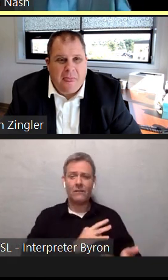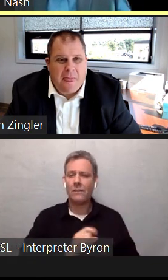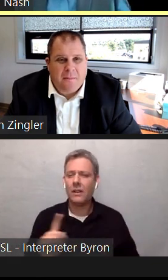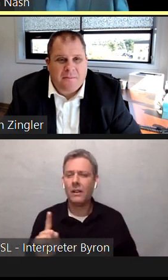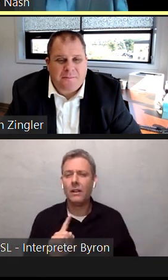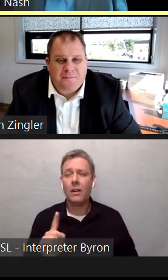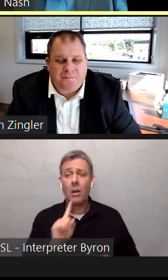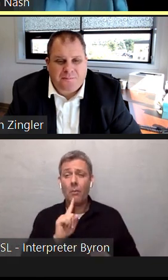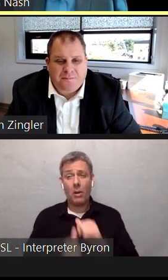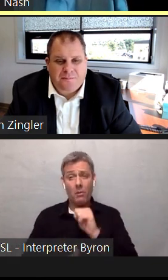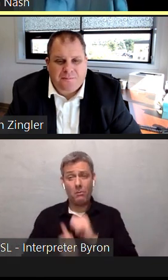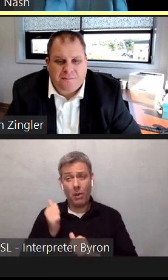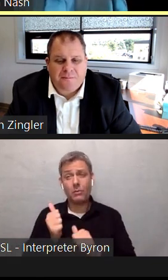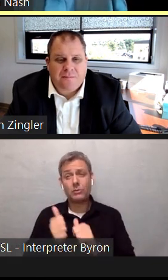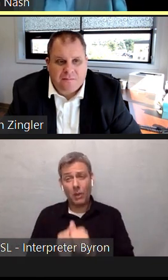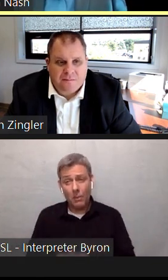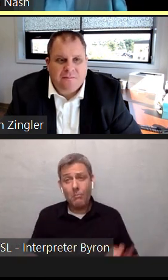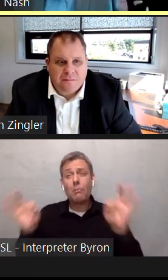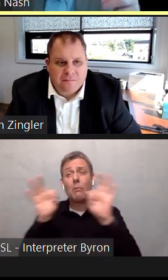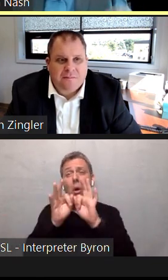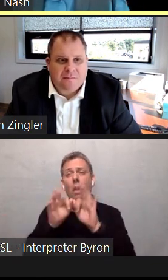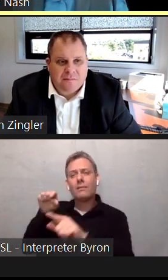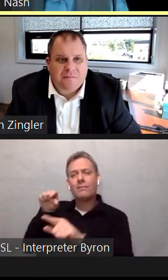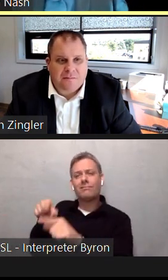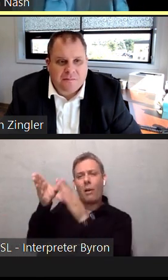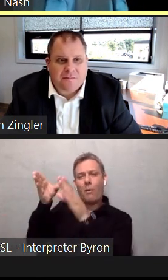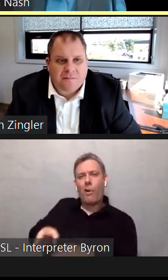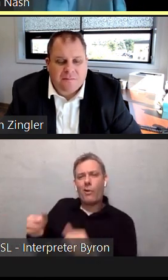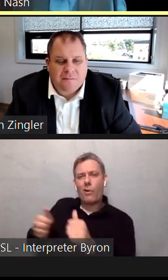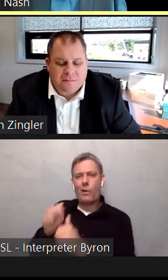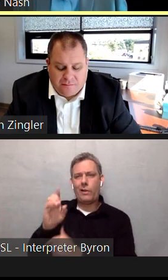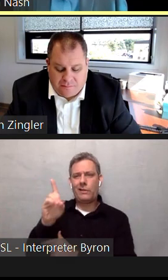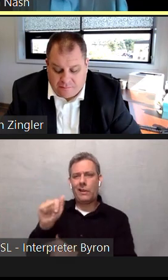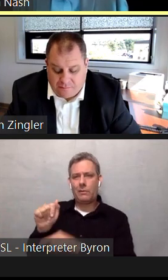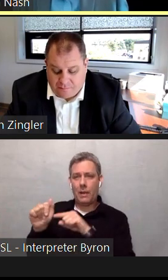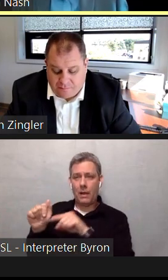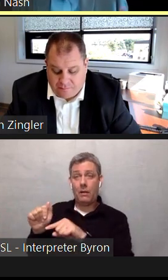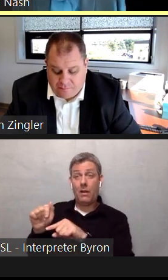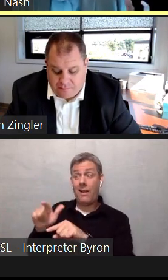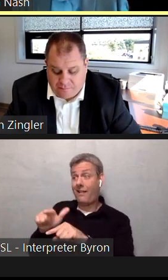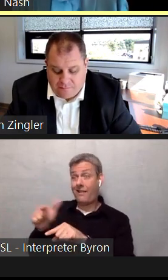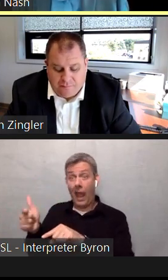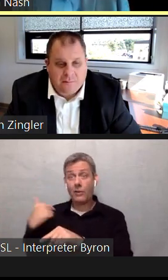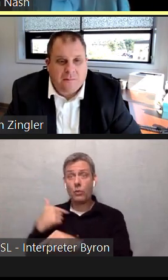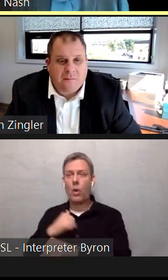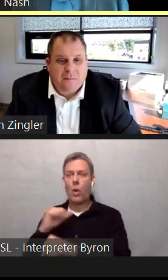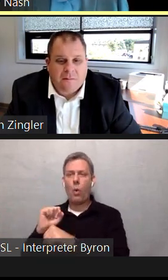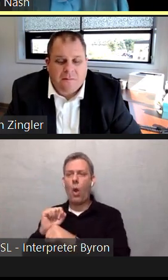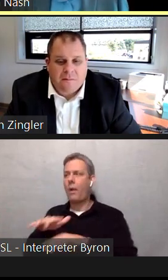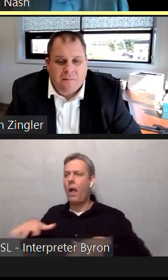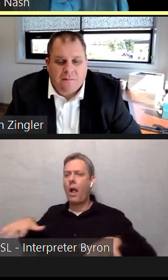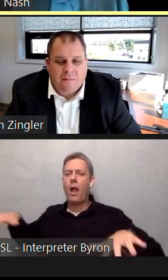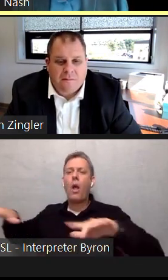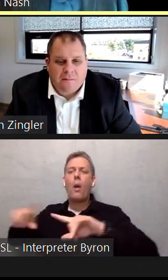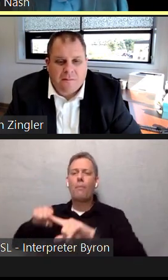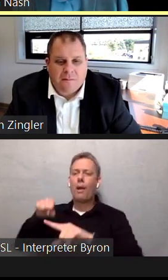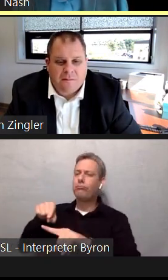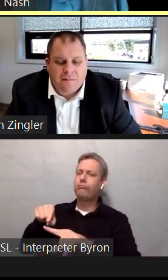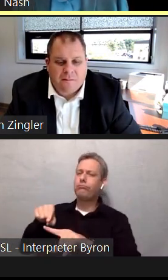first priority is that individual with a disability. Next to that, then we'll work with everyone else. But again, privacy